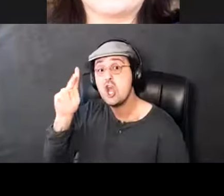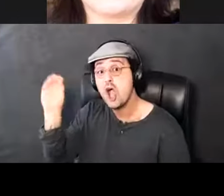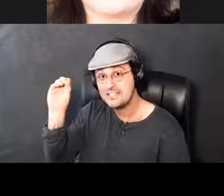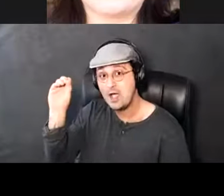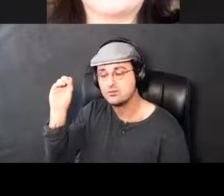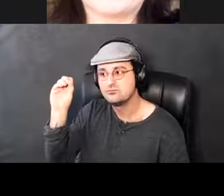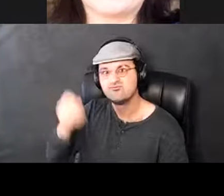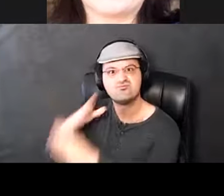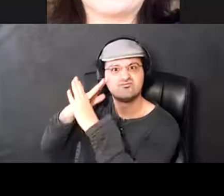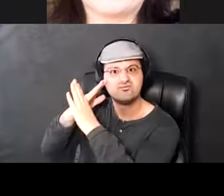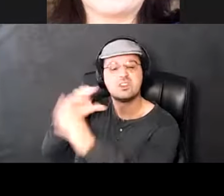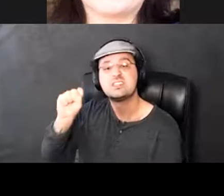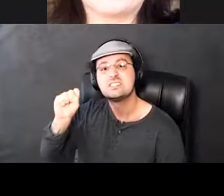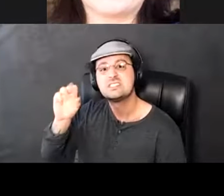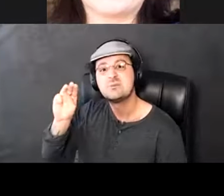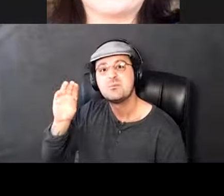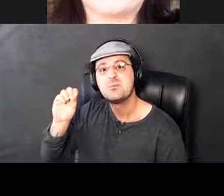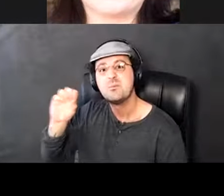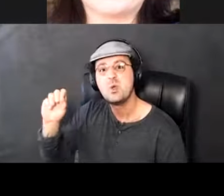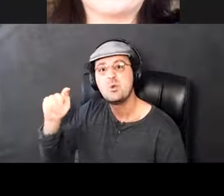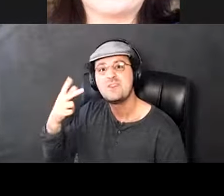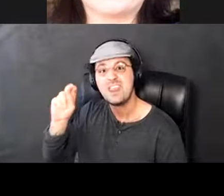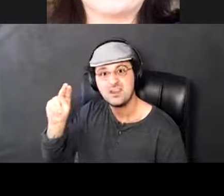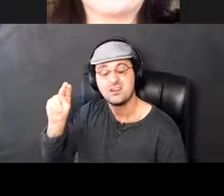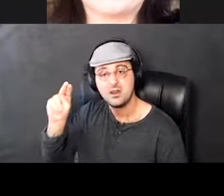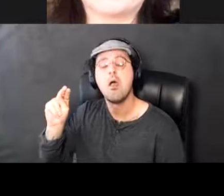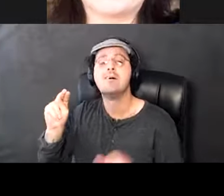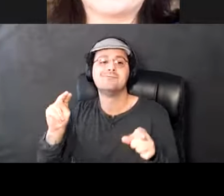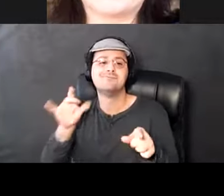we had a lot fewer oligodendrocytes present. And actually the